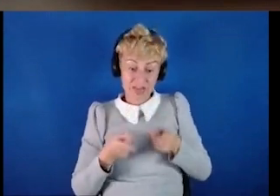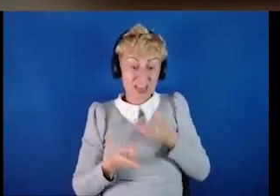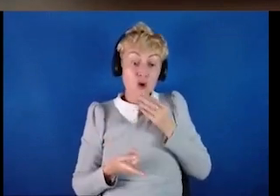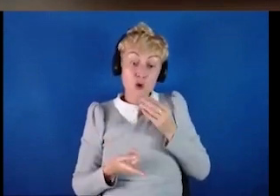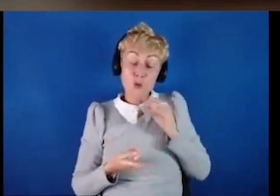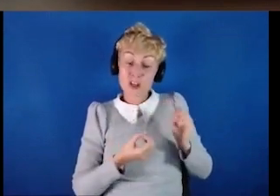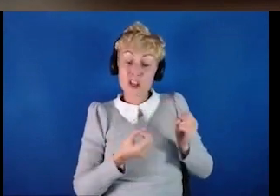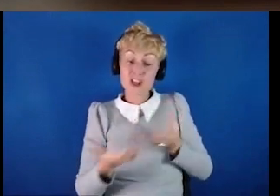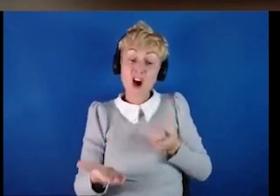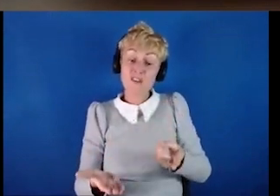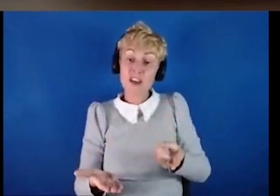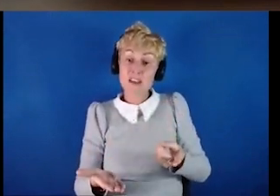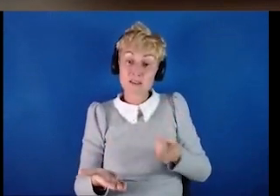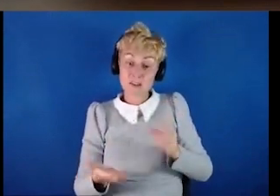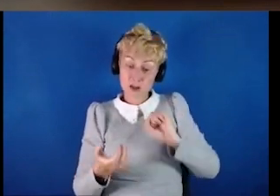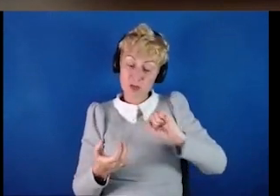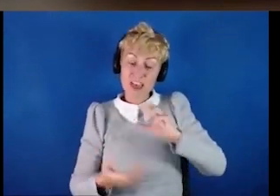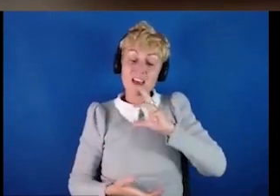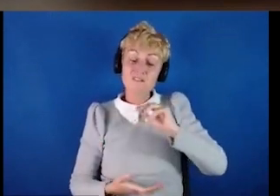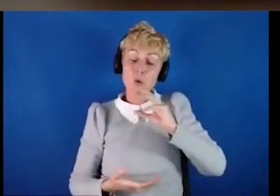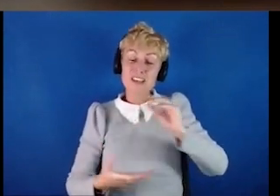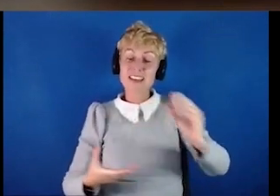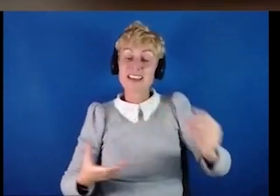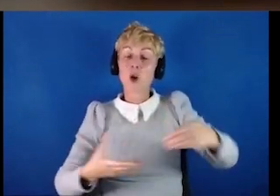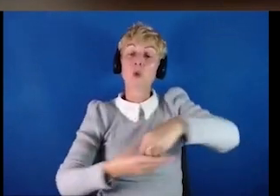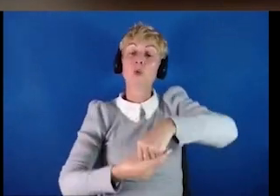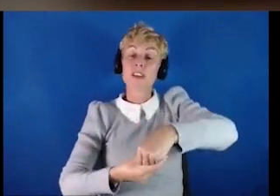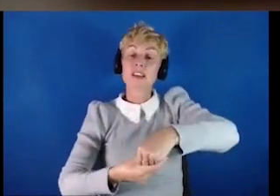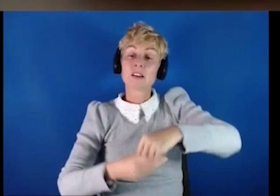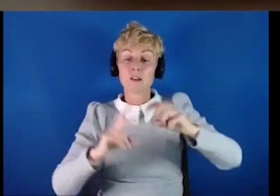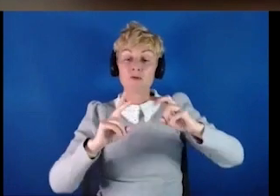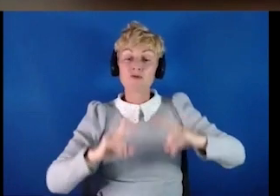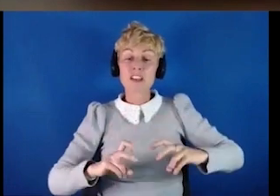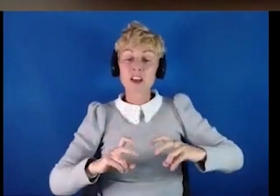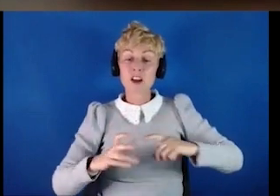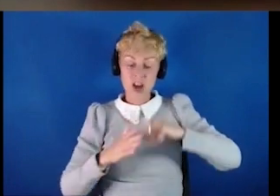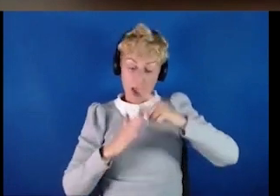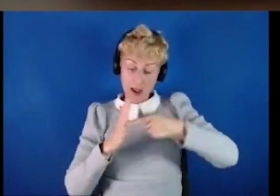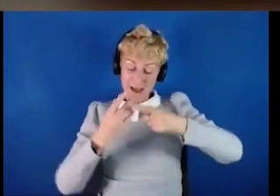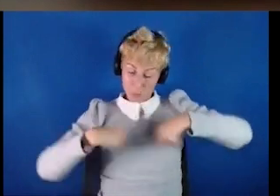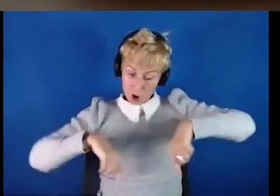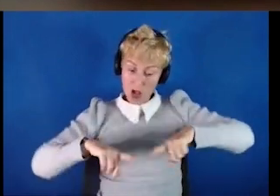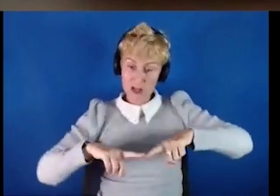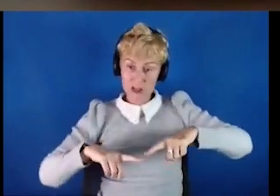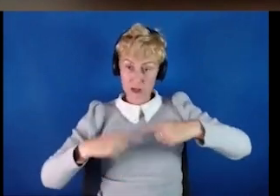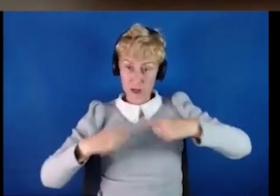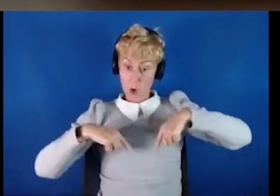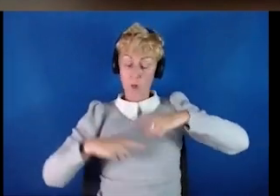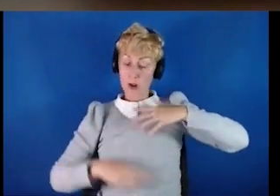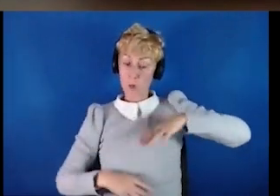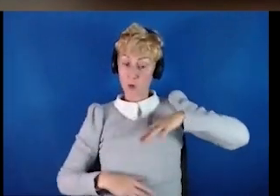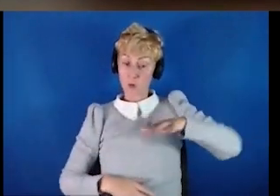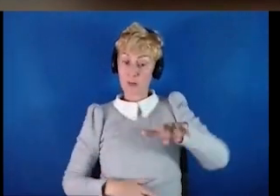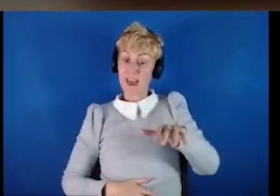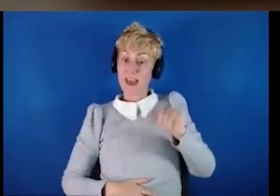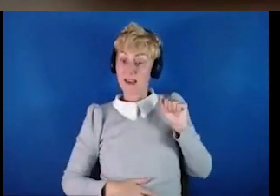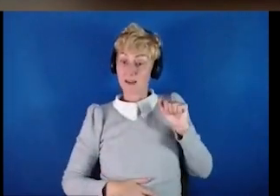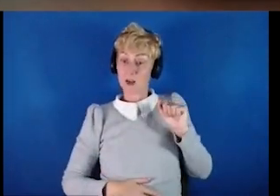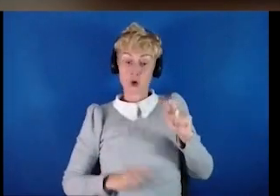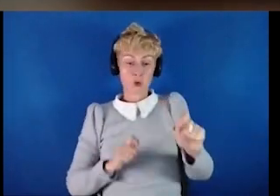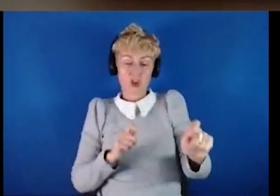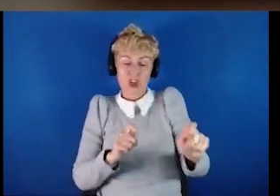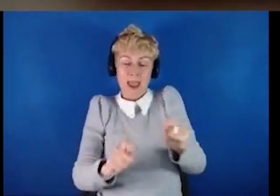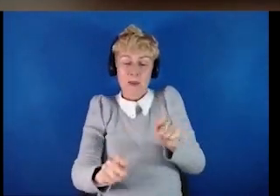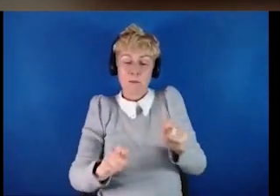their voice comes over, that it's about us. We want to be there to shape the sort